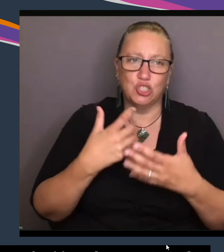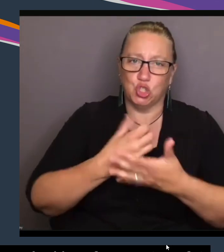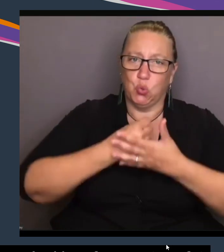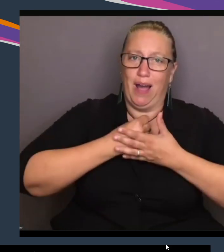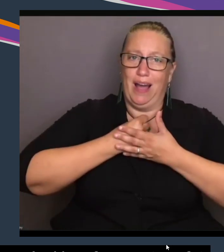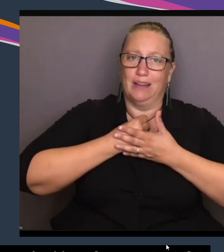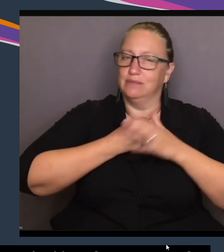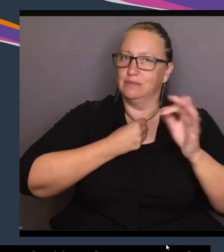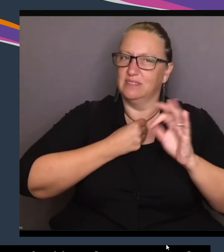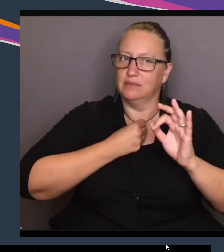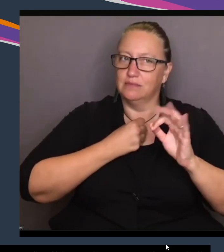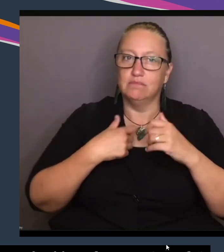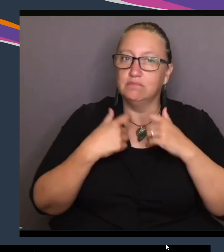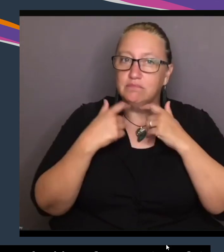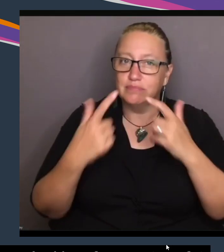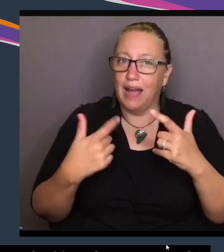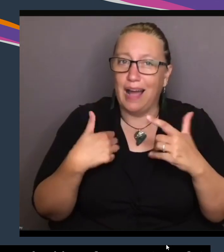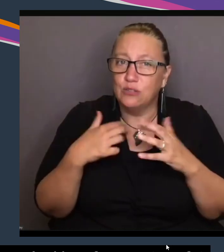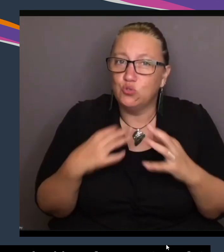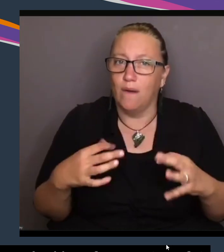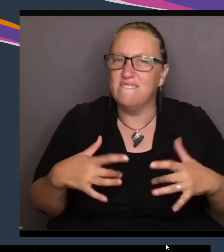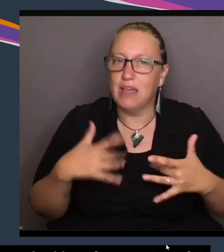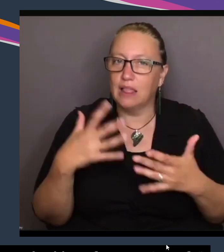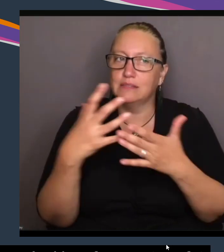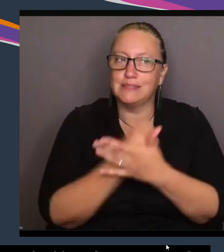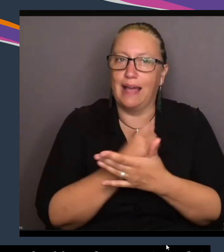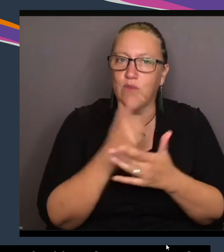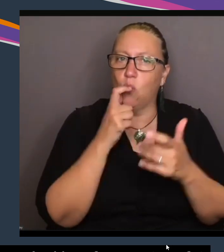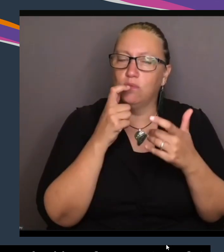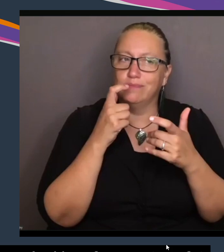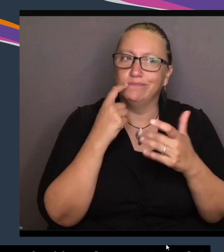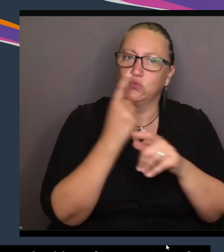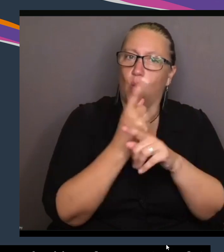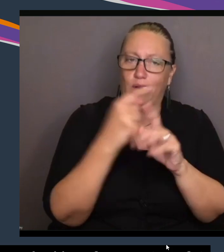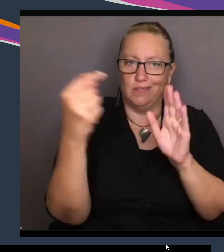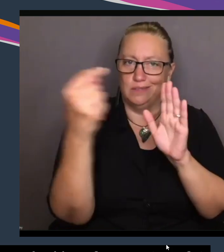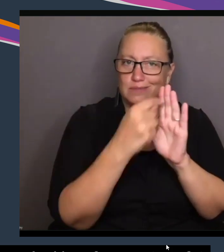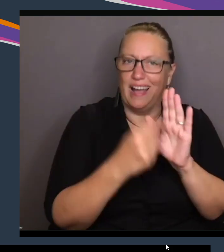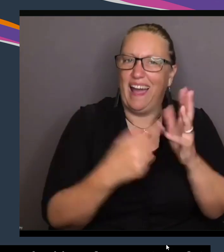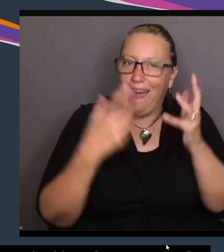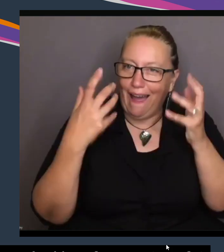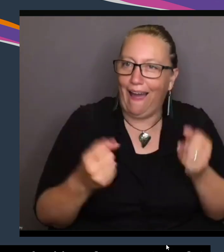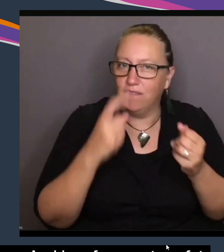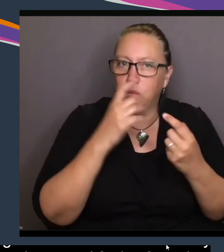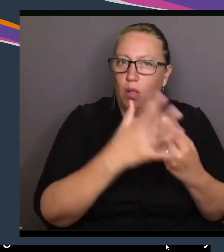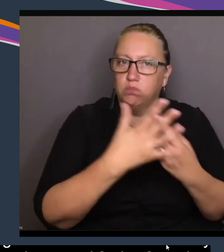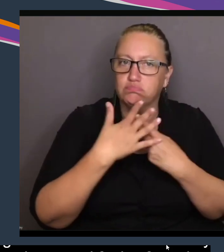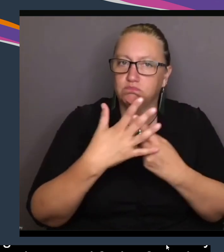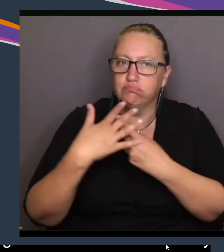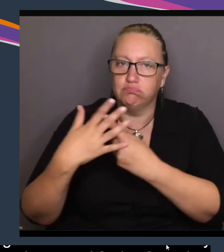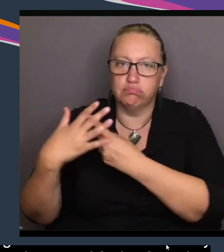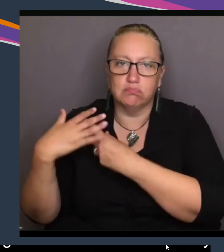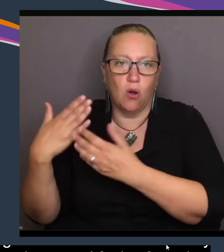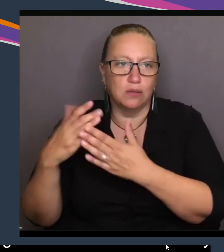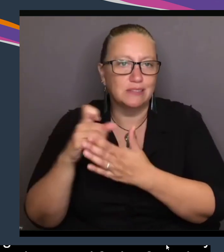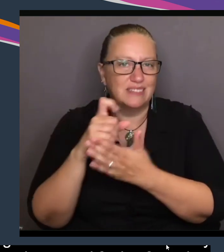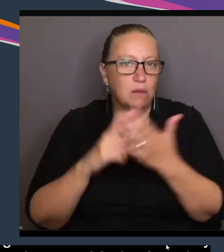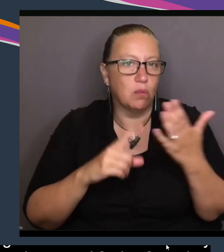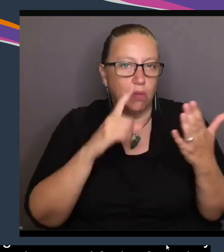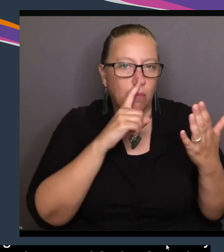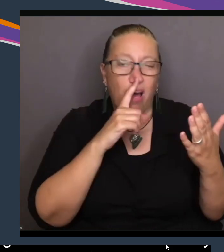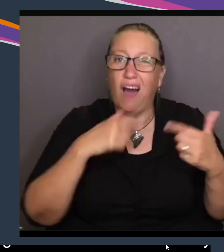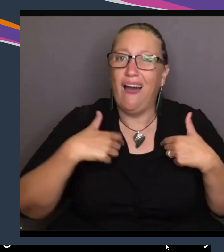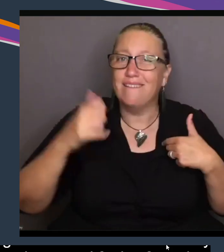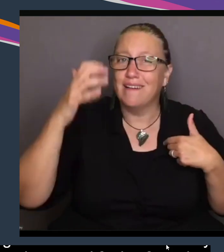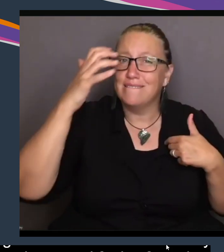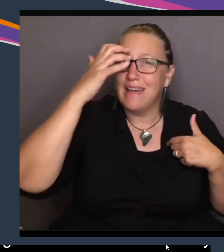actually in spite of not feeling safe. I'm doing it because even though I have a fancy academic title on